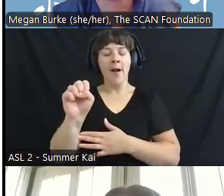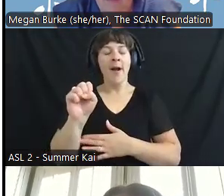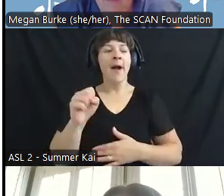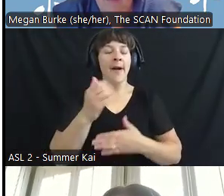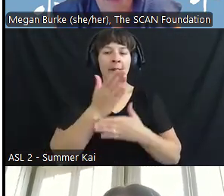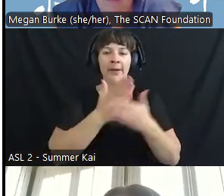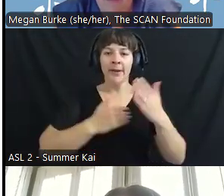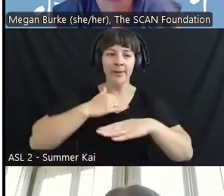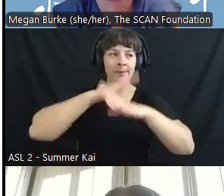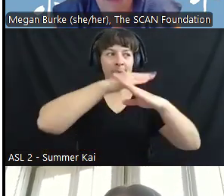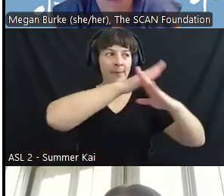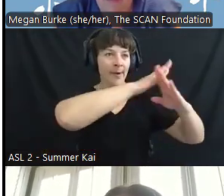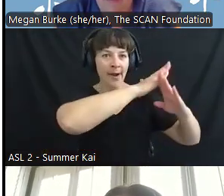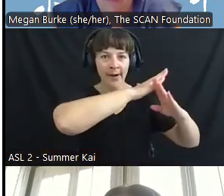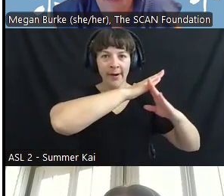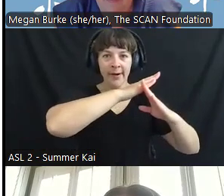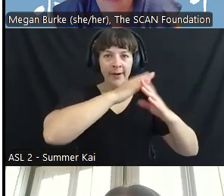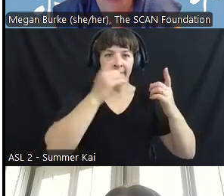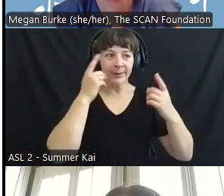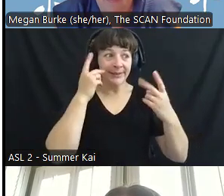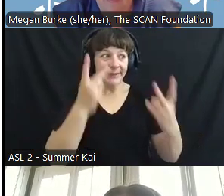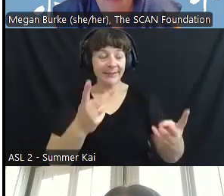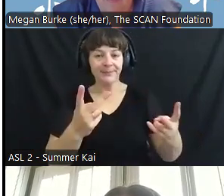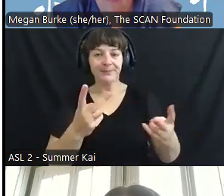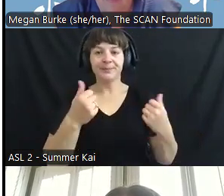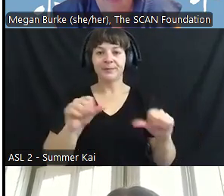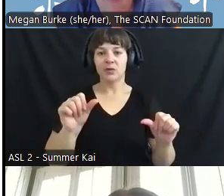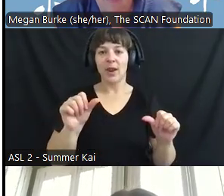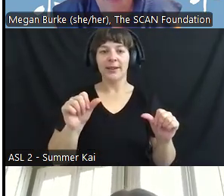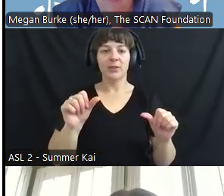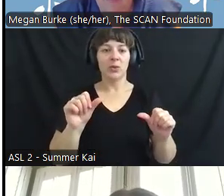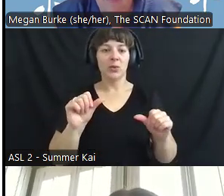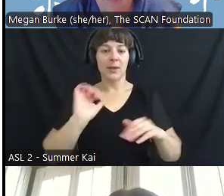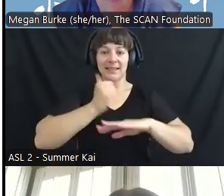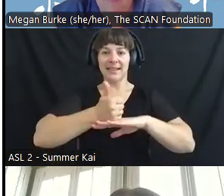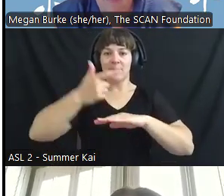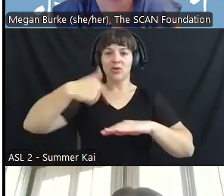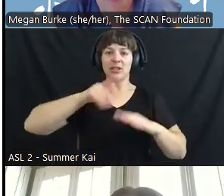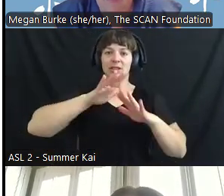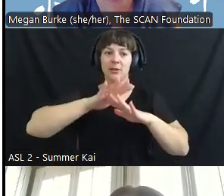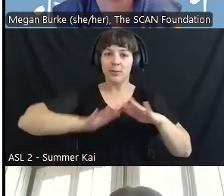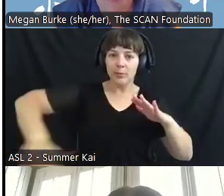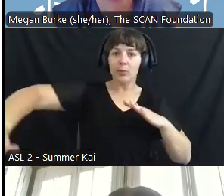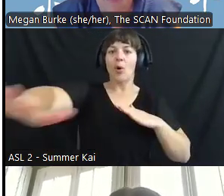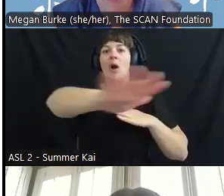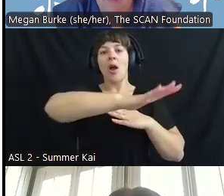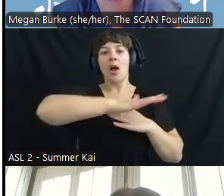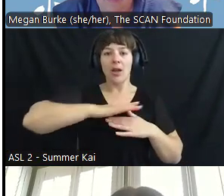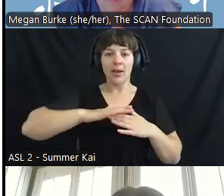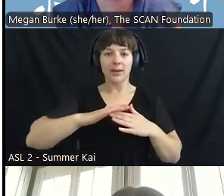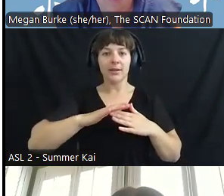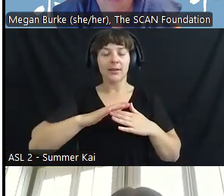barriers that exist in trying to get this broad-based, any willing provider that